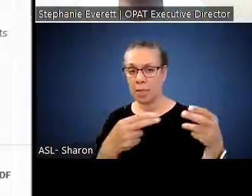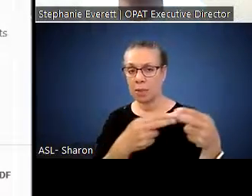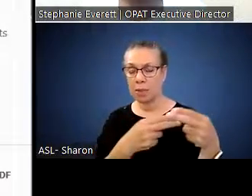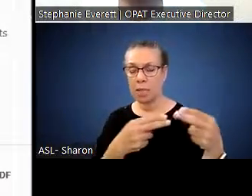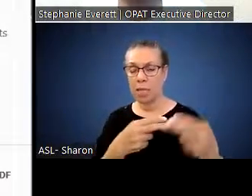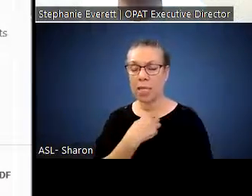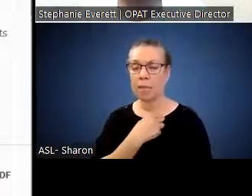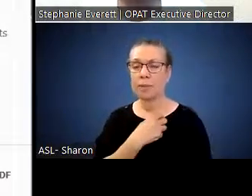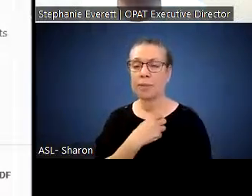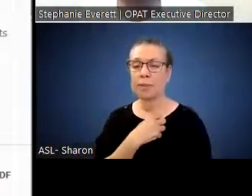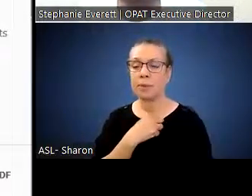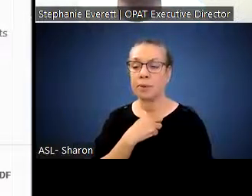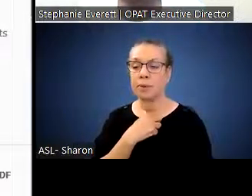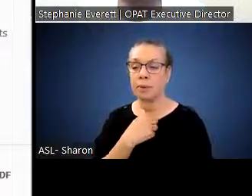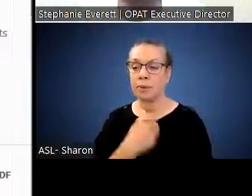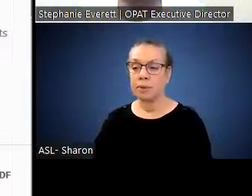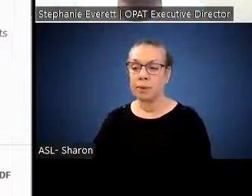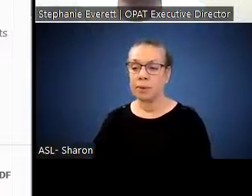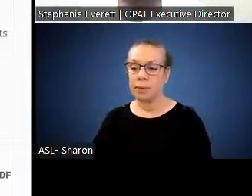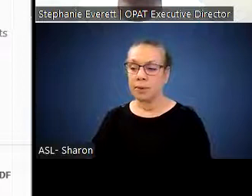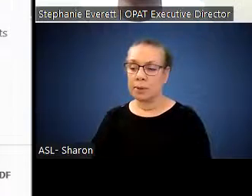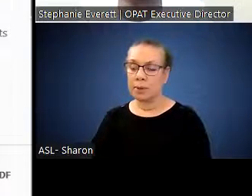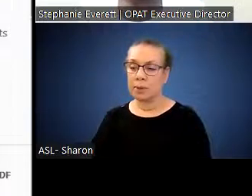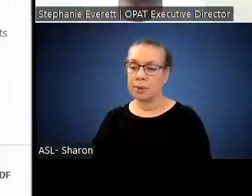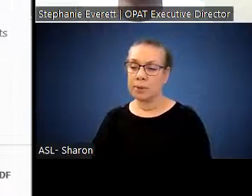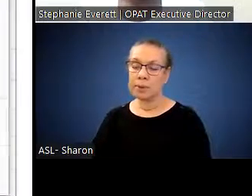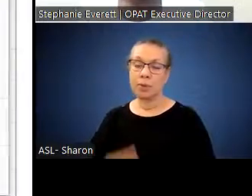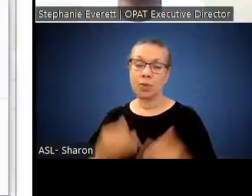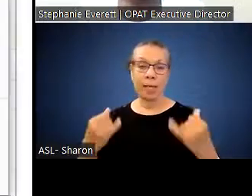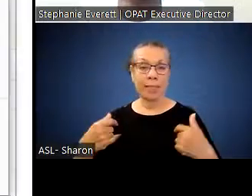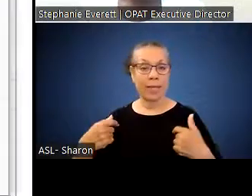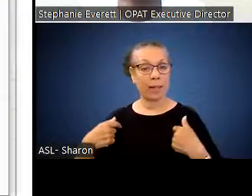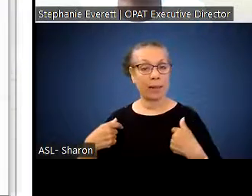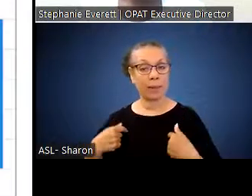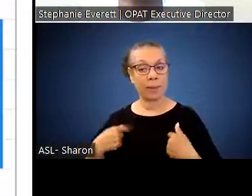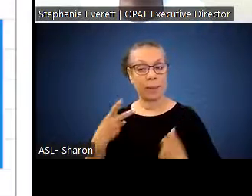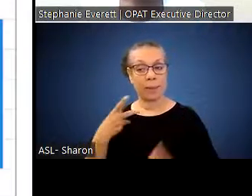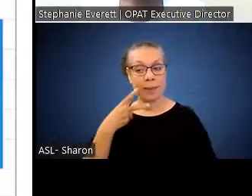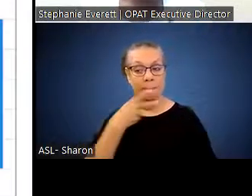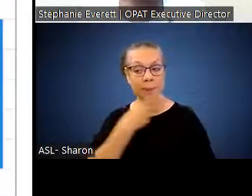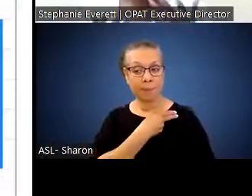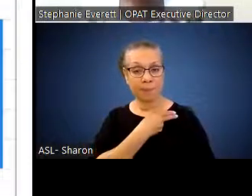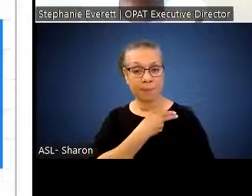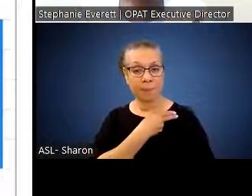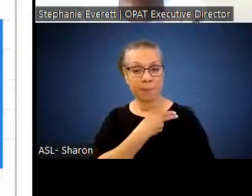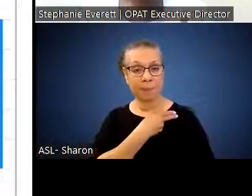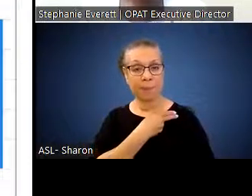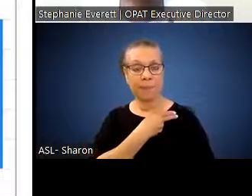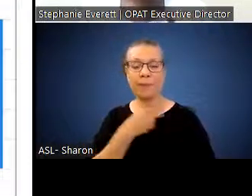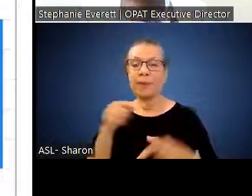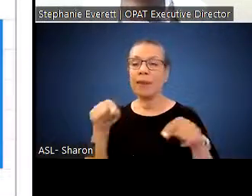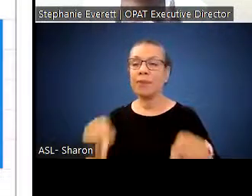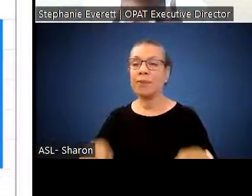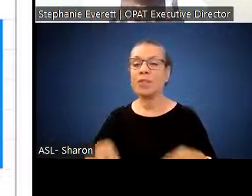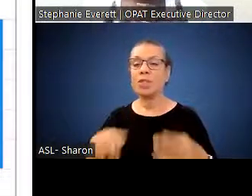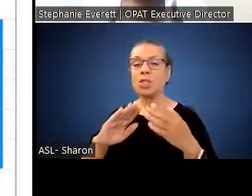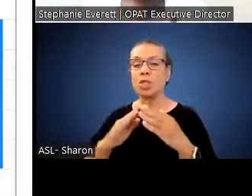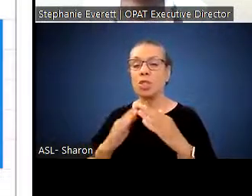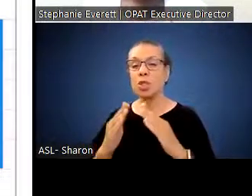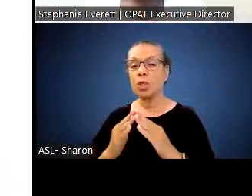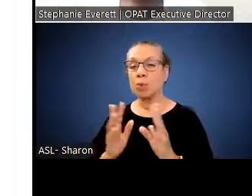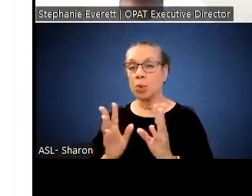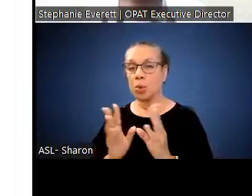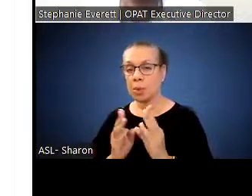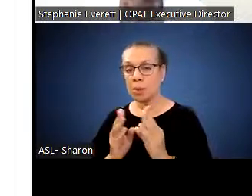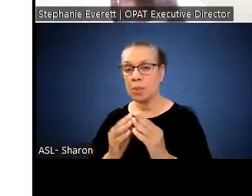believe this is where I end, and as we talked about, this is a community meeting. So